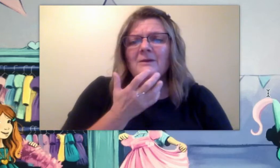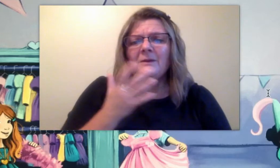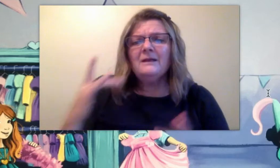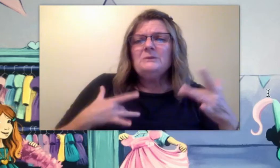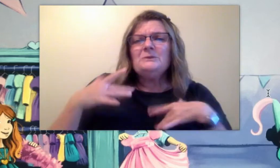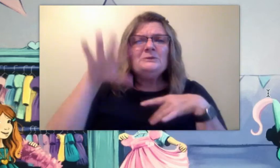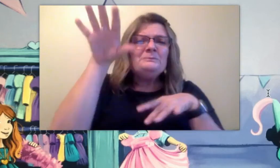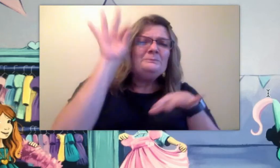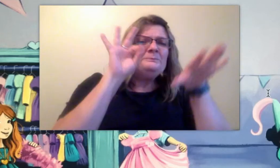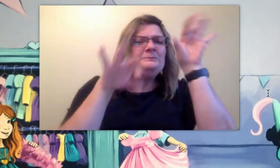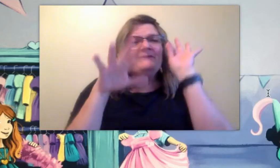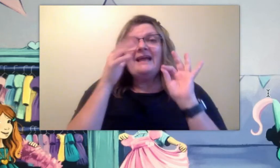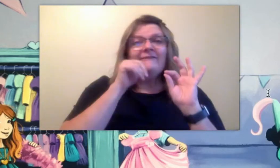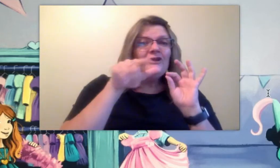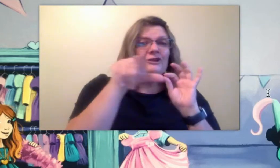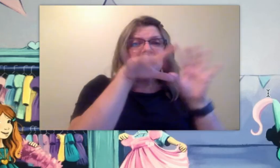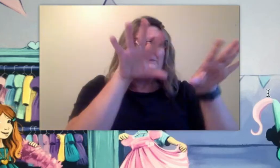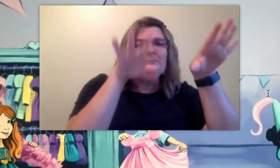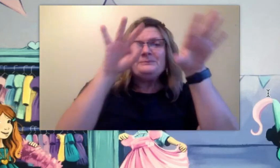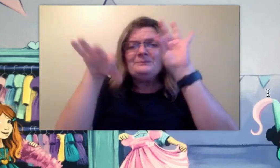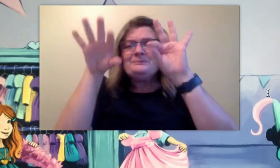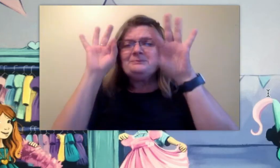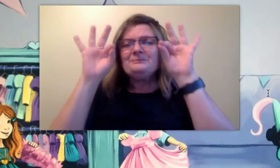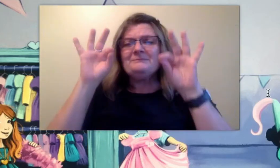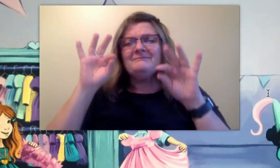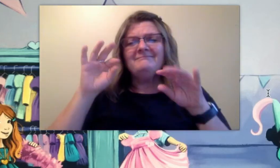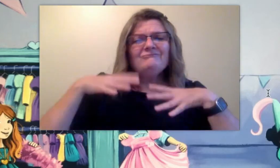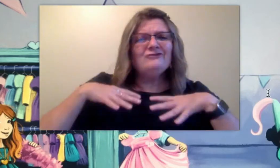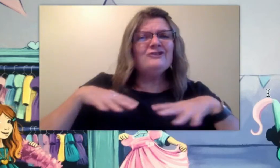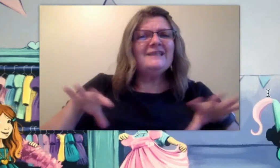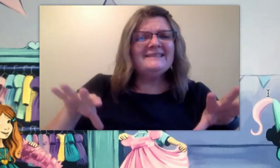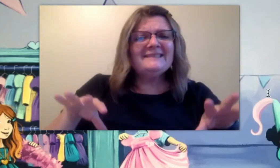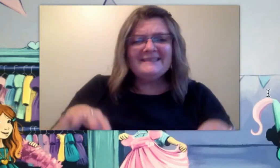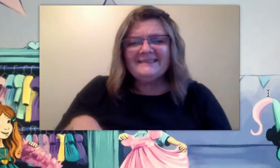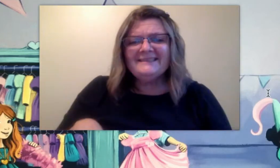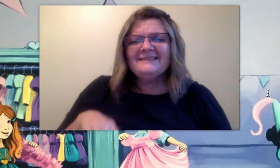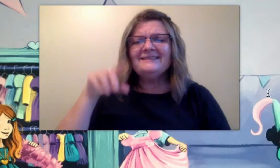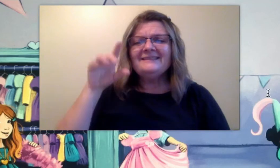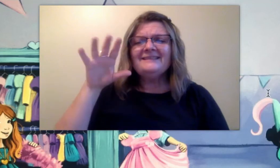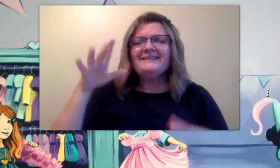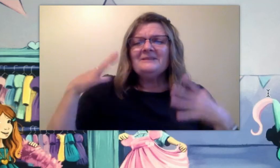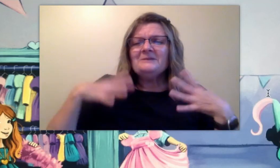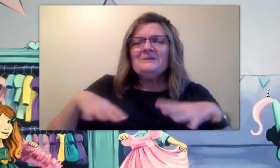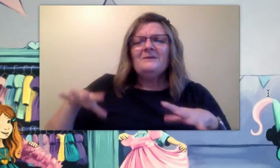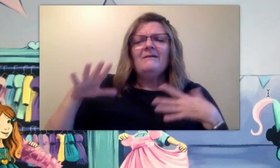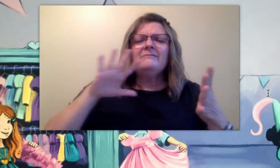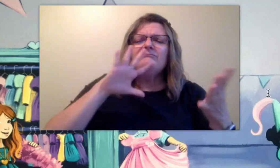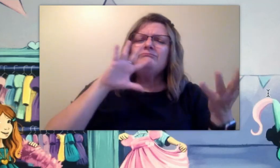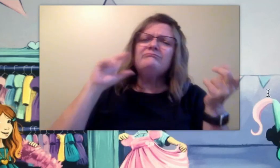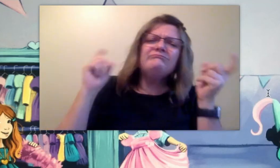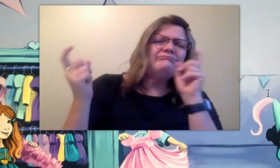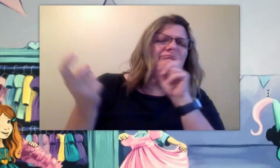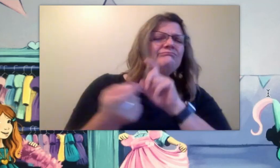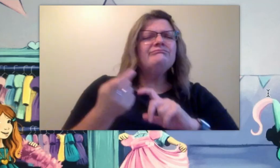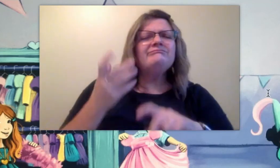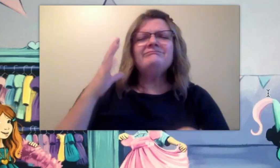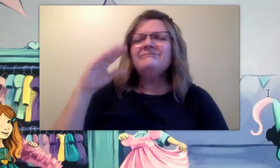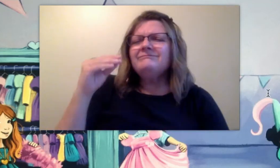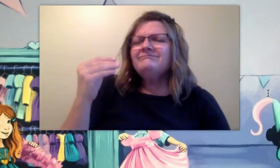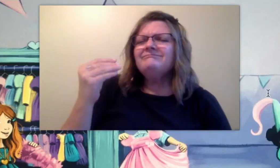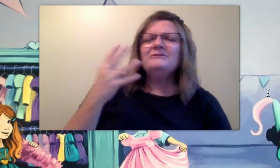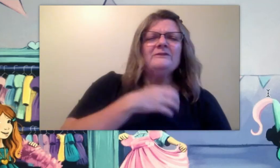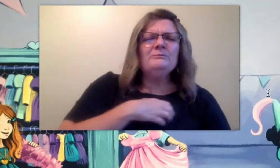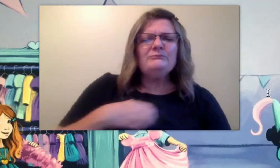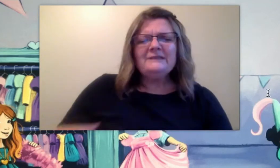Excitedly, the five girls picked out their dresses. In an instant, they were all transformed into fairy